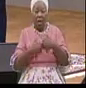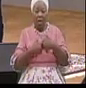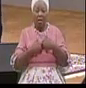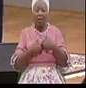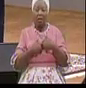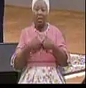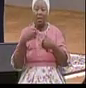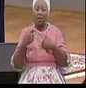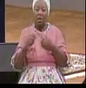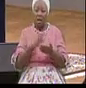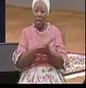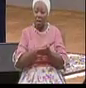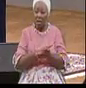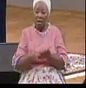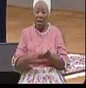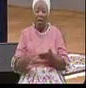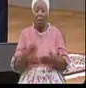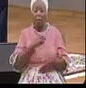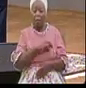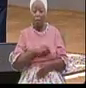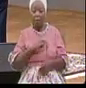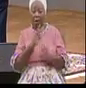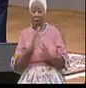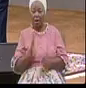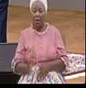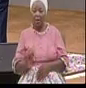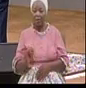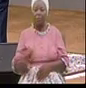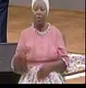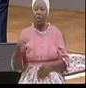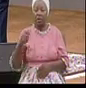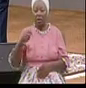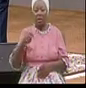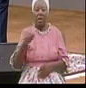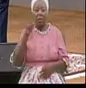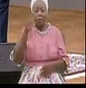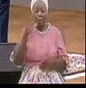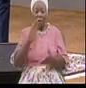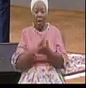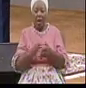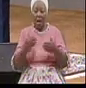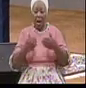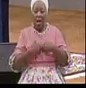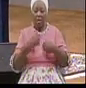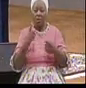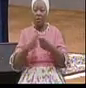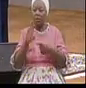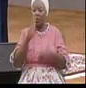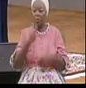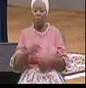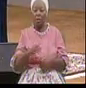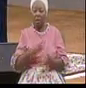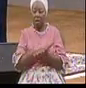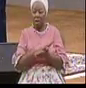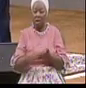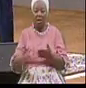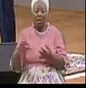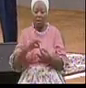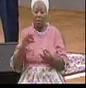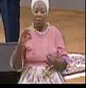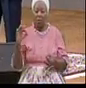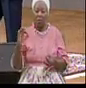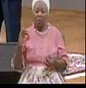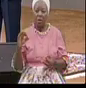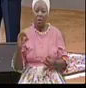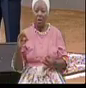clean morally. The bride has to be clean spiritually